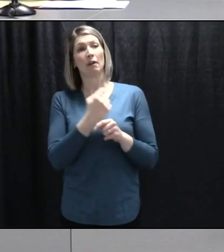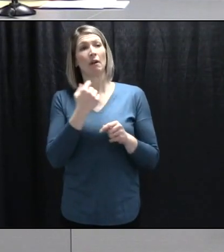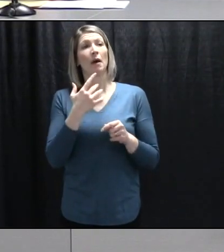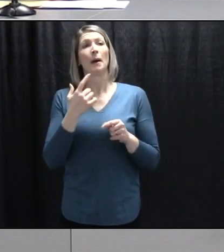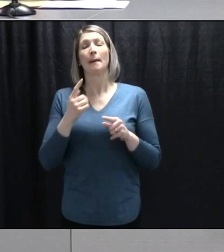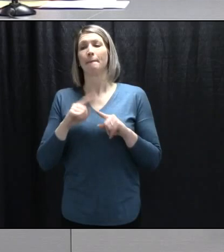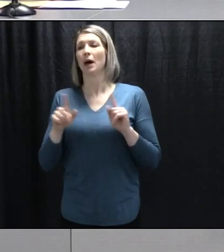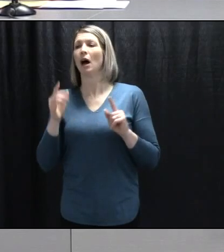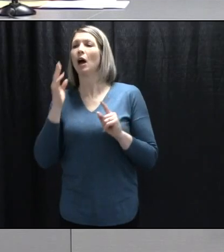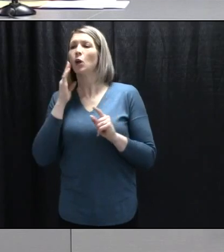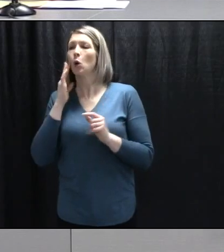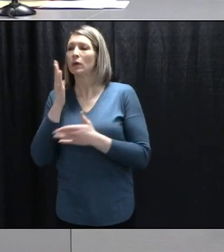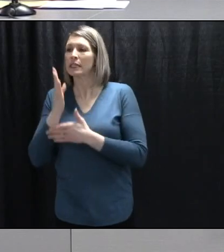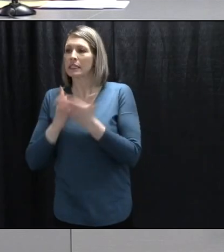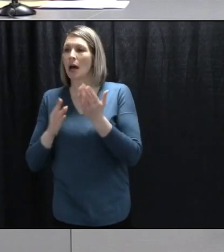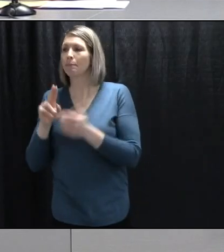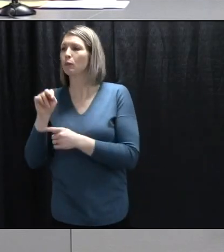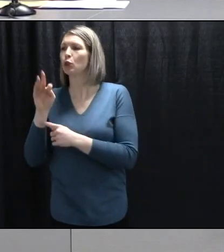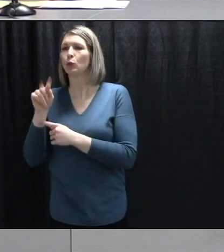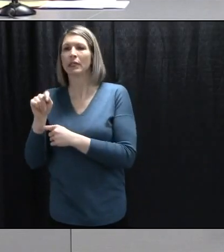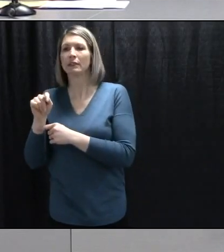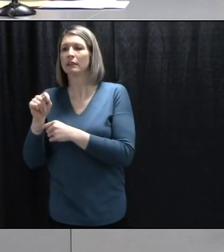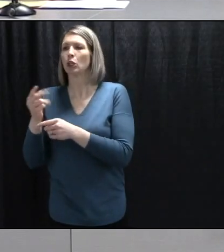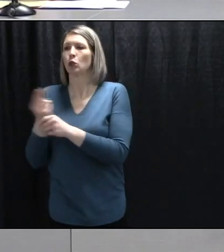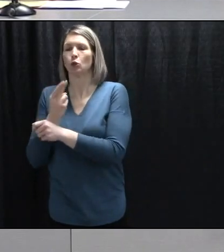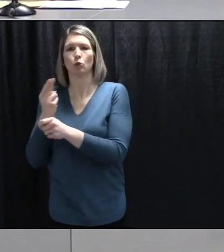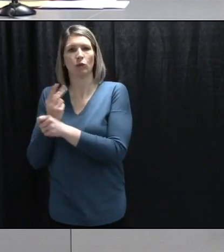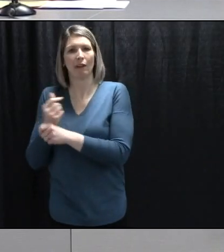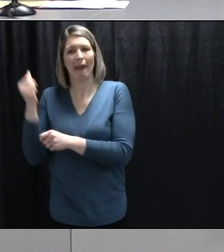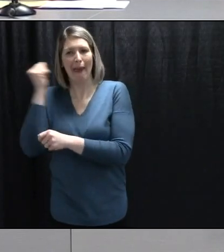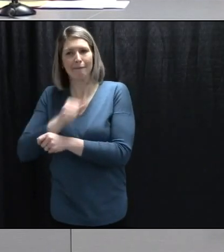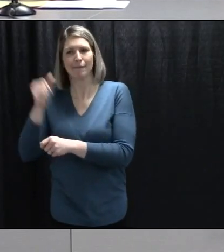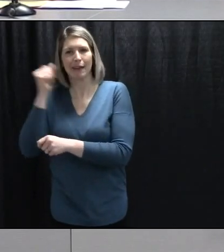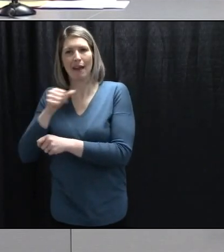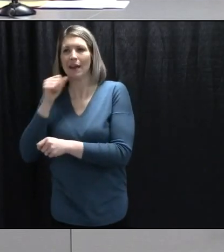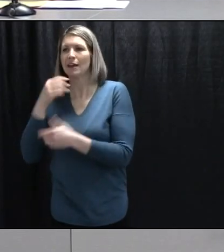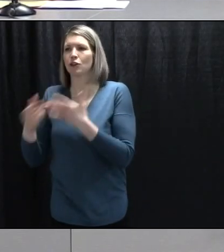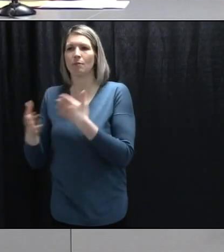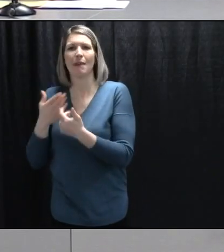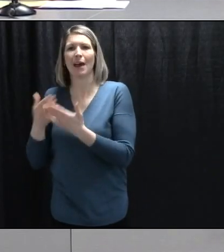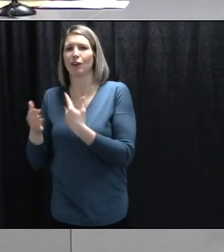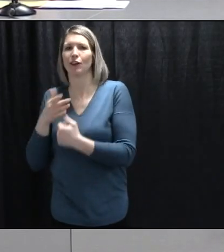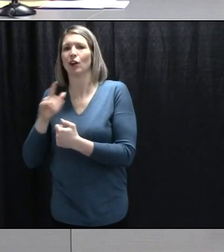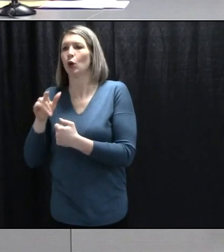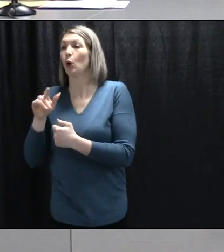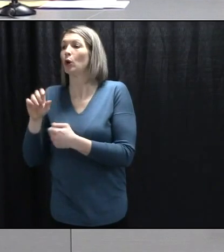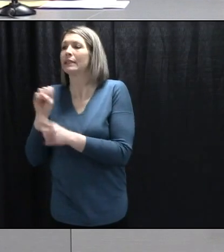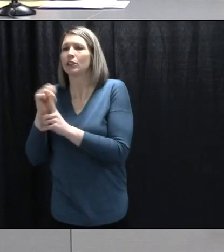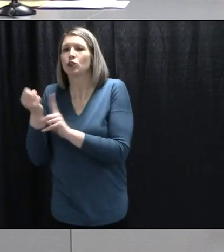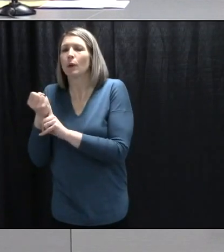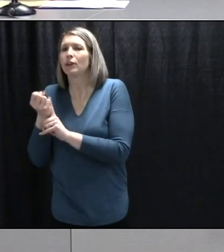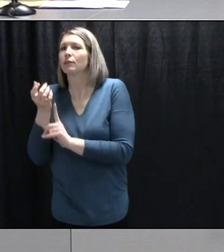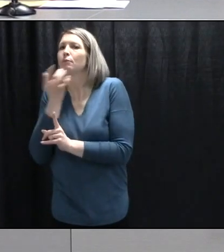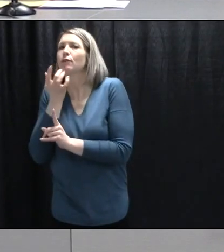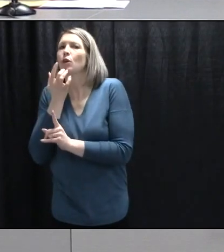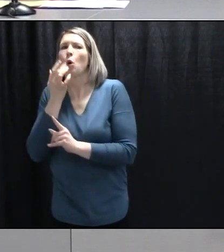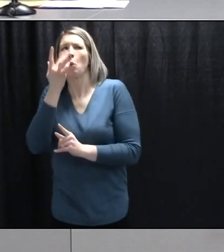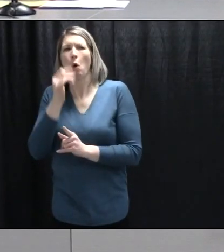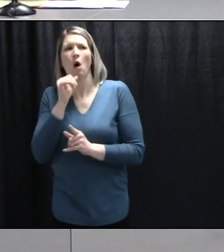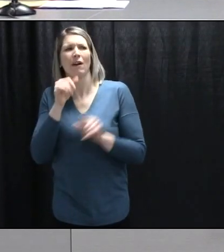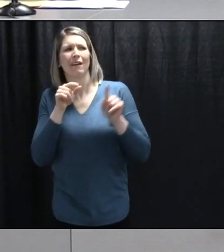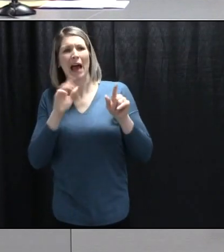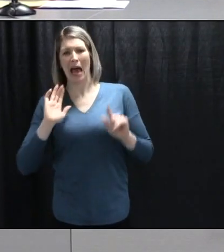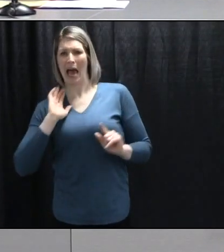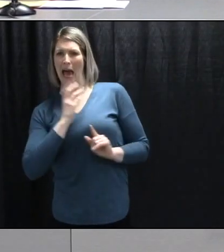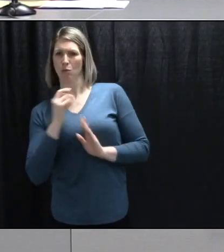ICUs, they are wearing them at all times. That's not happening here. Why aren't we following the same guidelines as other